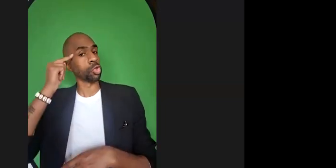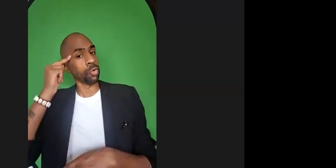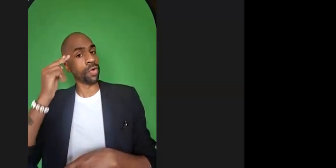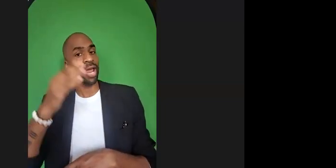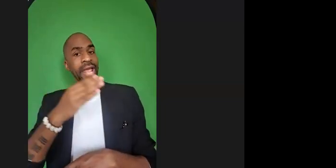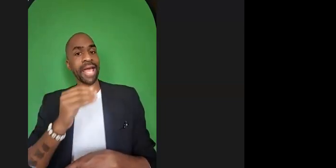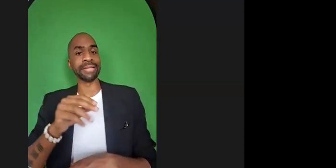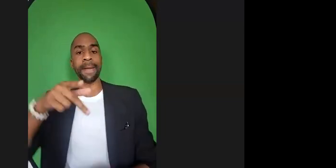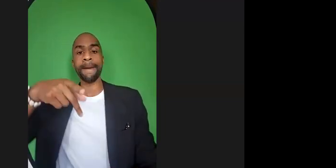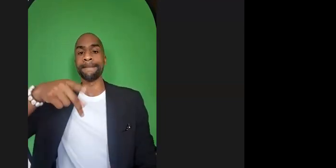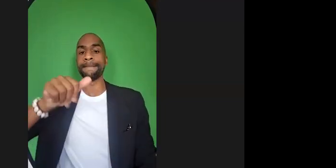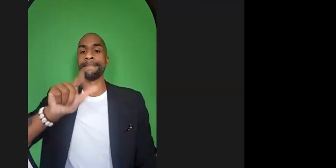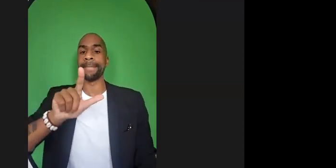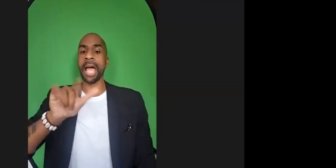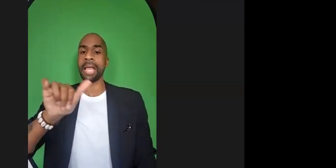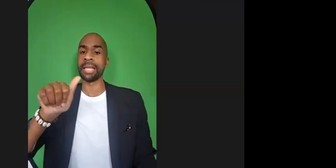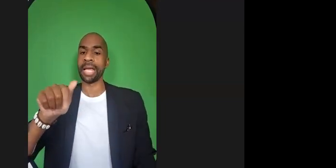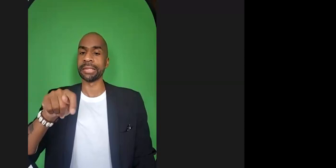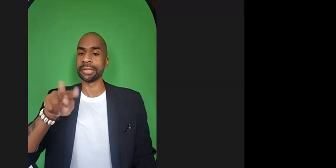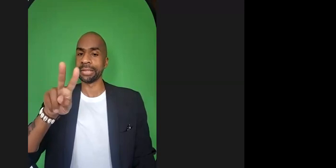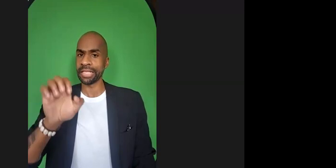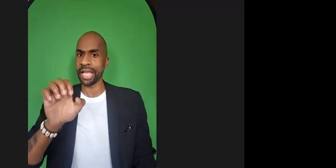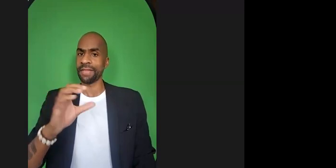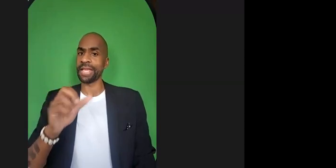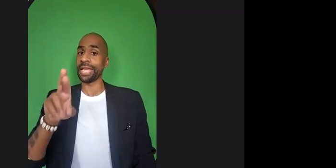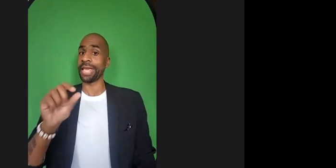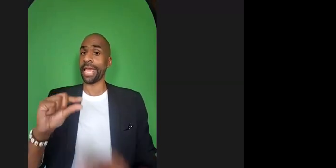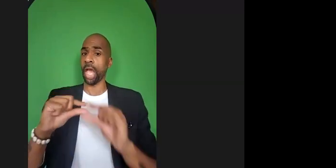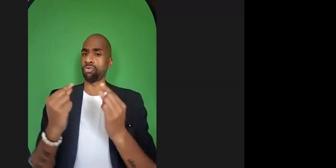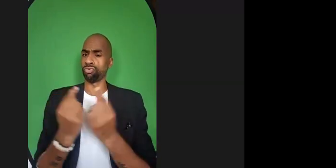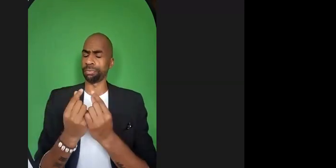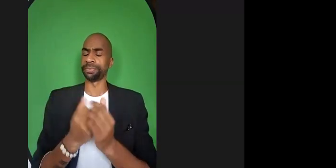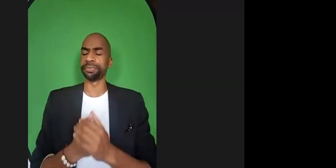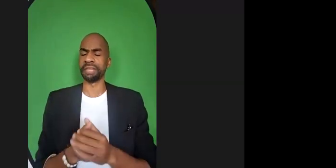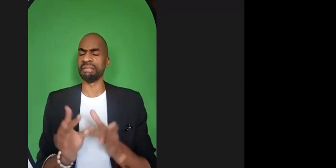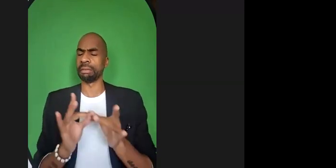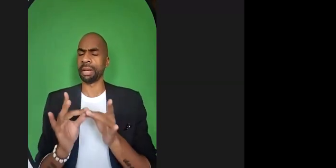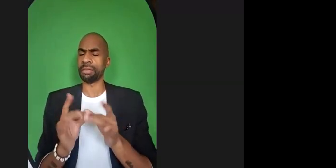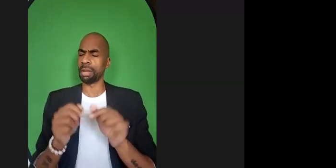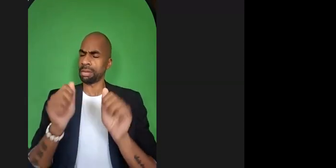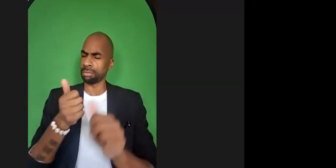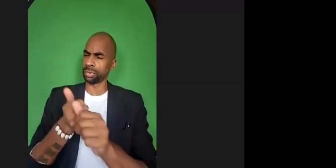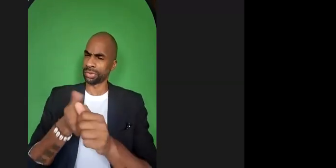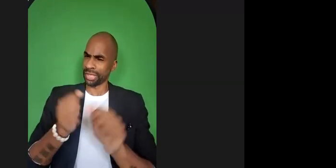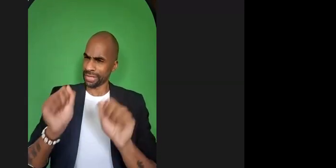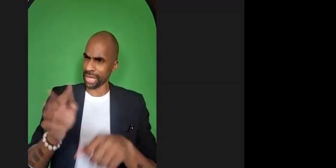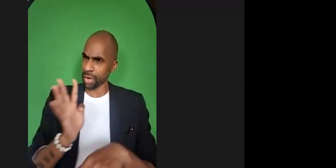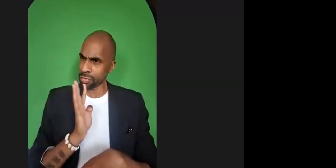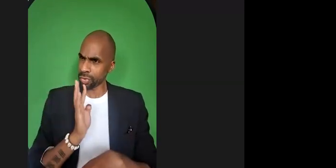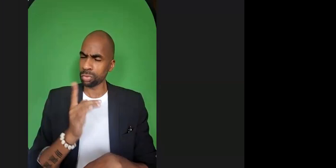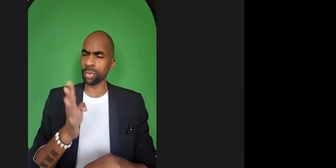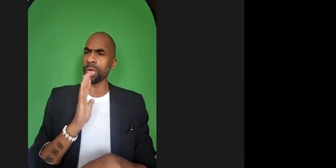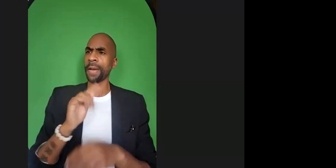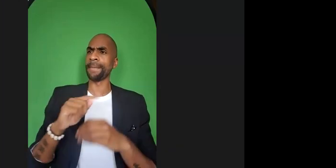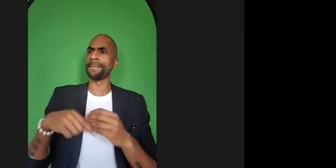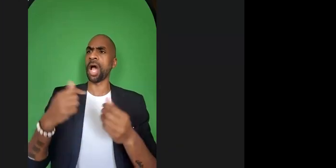palliative care group. And could you talk a little bit, because it as you were mentioning the decline, boy, the